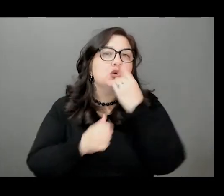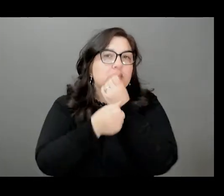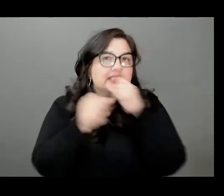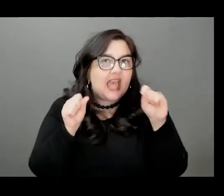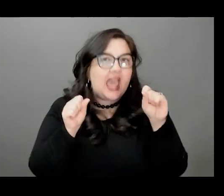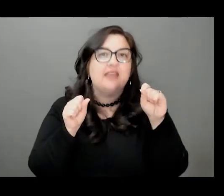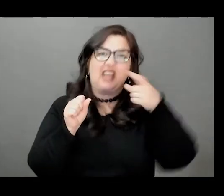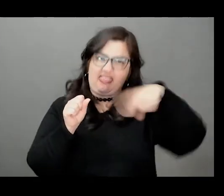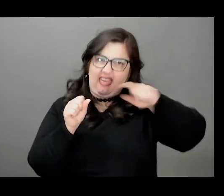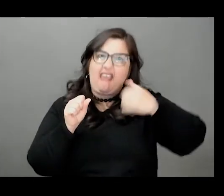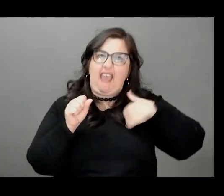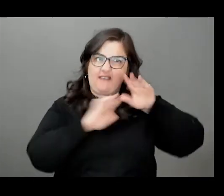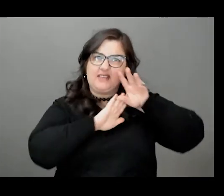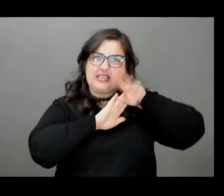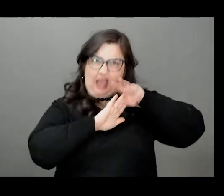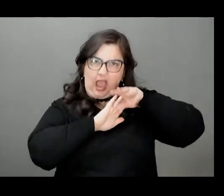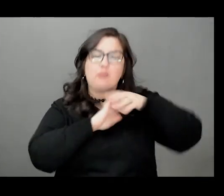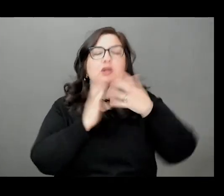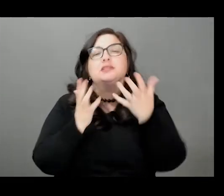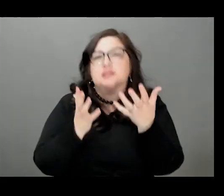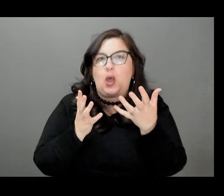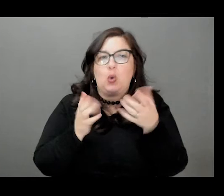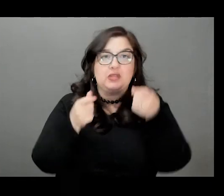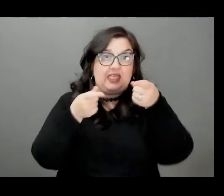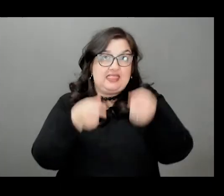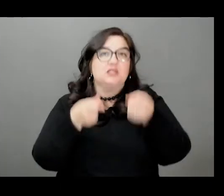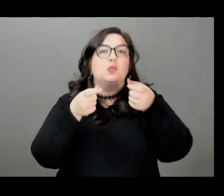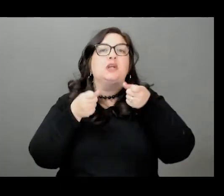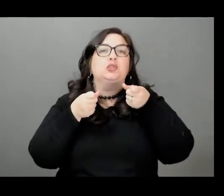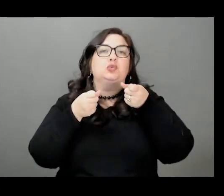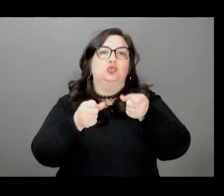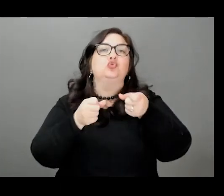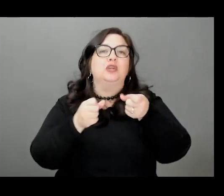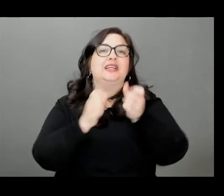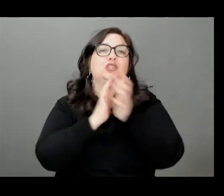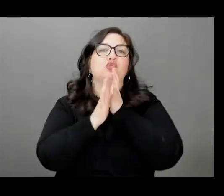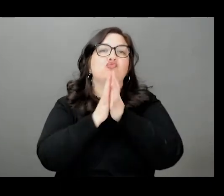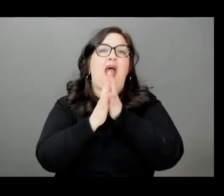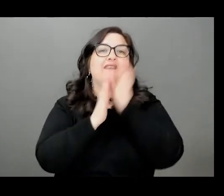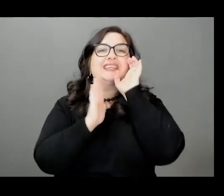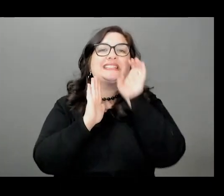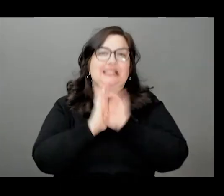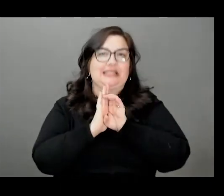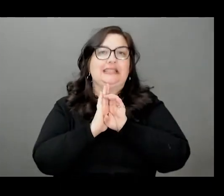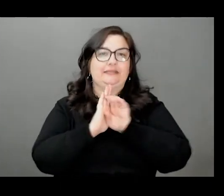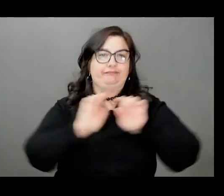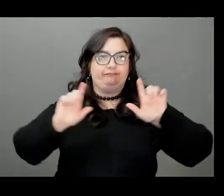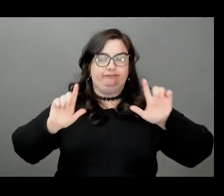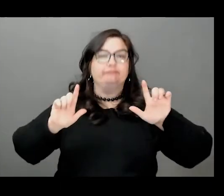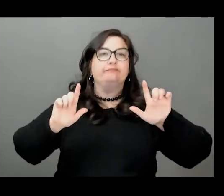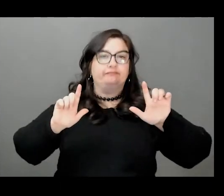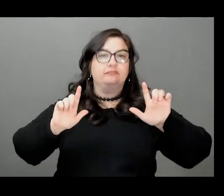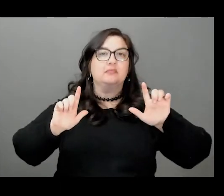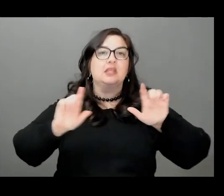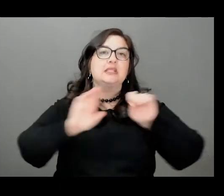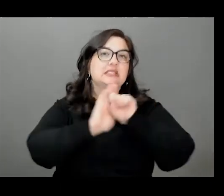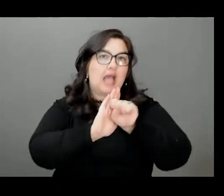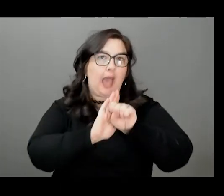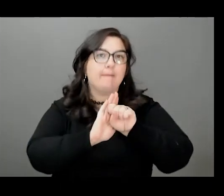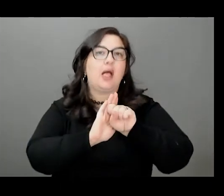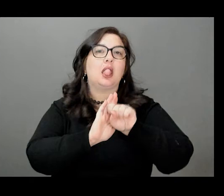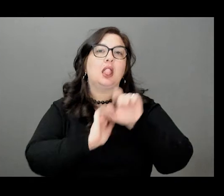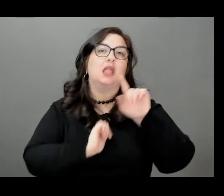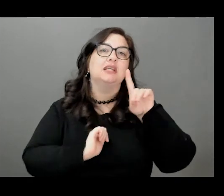factory or whatever scenes, right? Whatever food safety, again, have cameras there. So this one, it's a street traffic